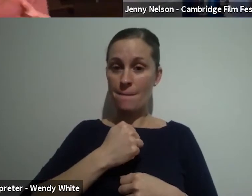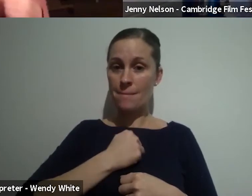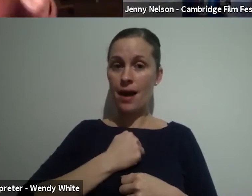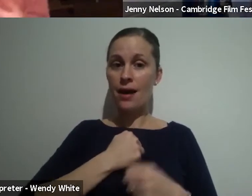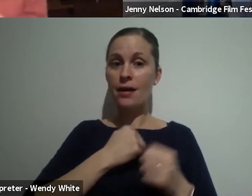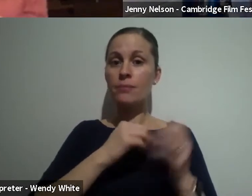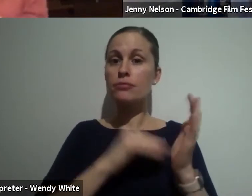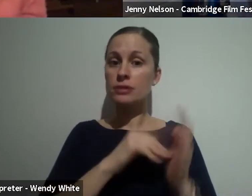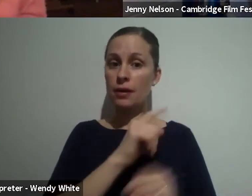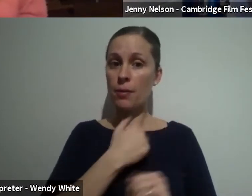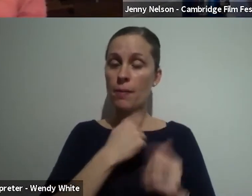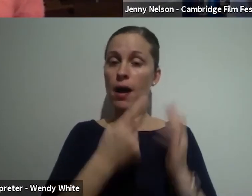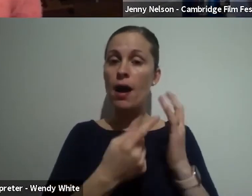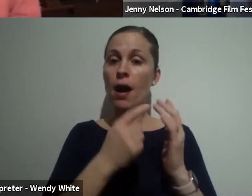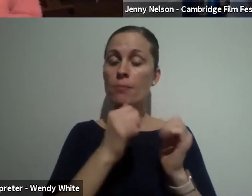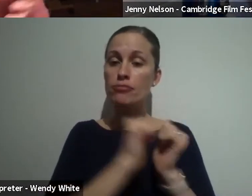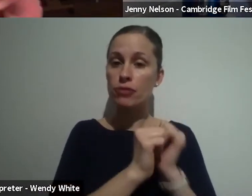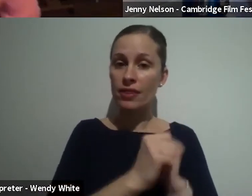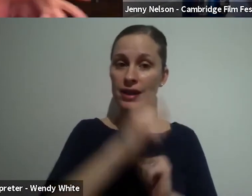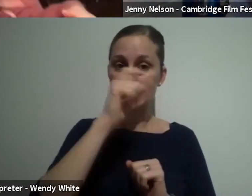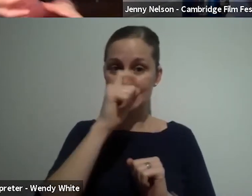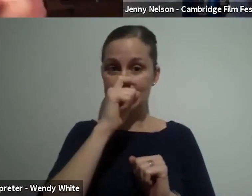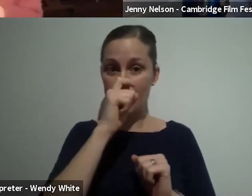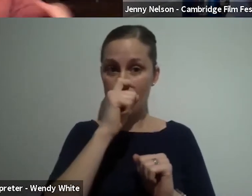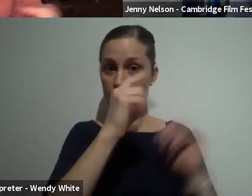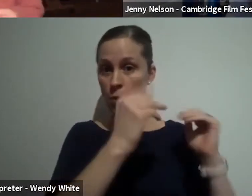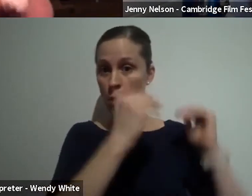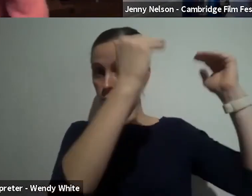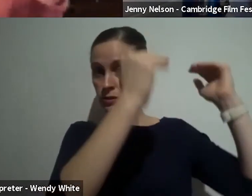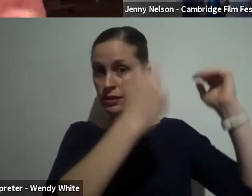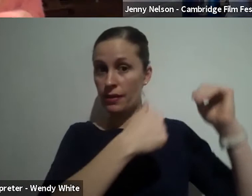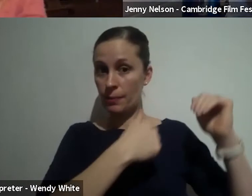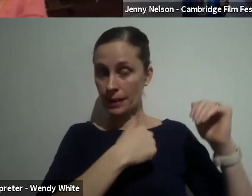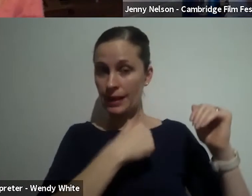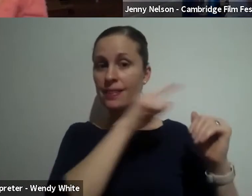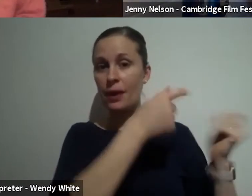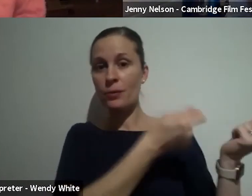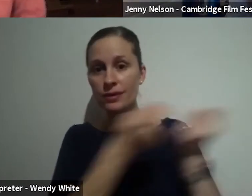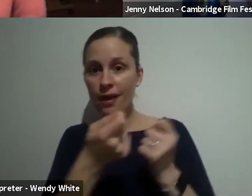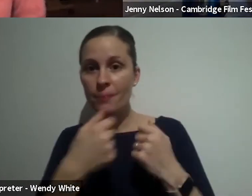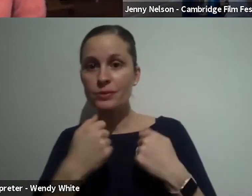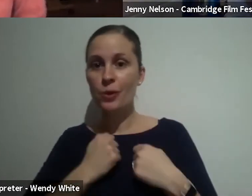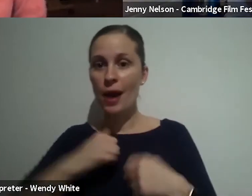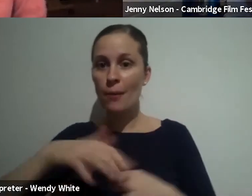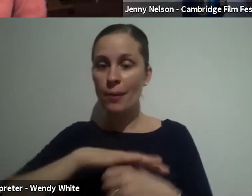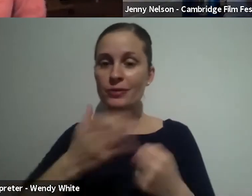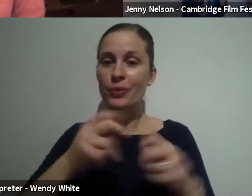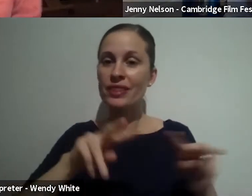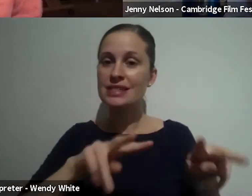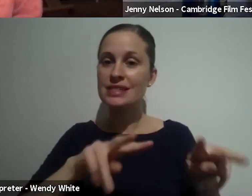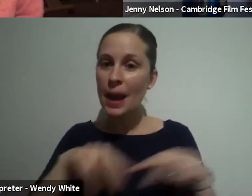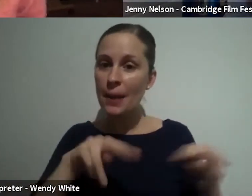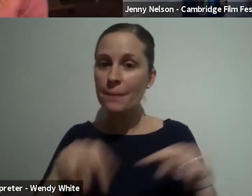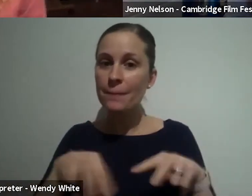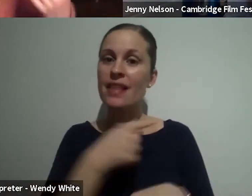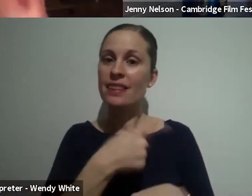because they are older than me, and they would come to our place with these tapes of music, and it's the music that